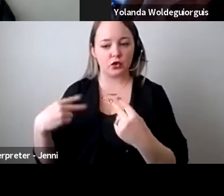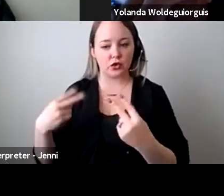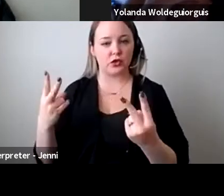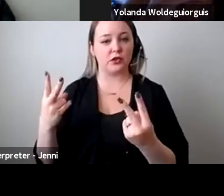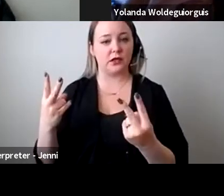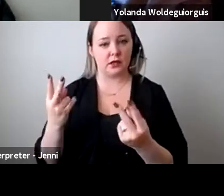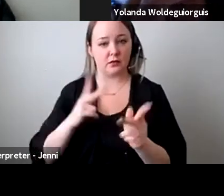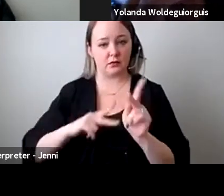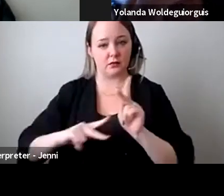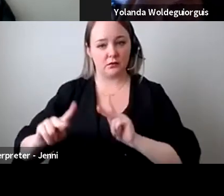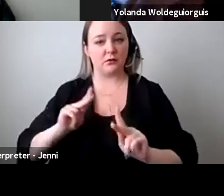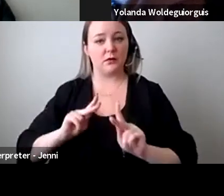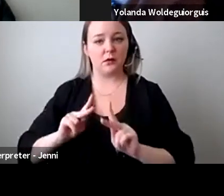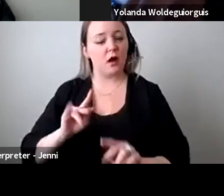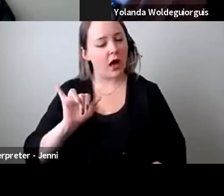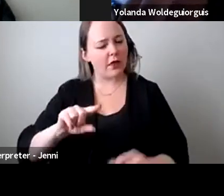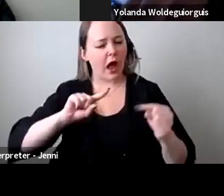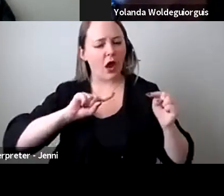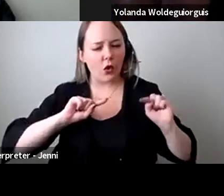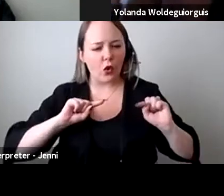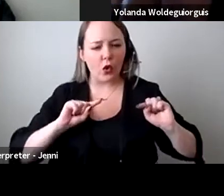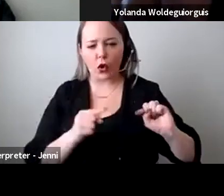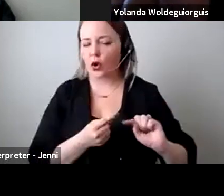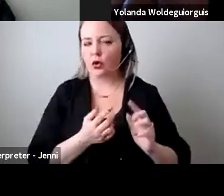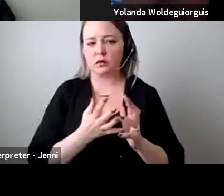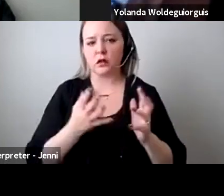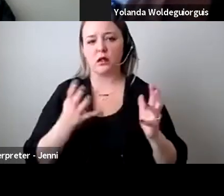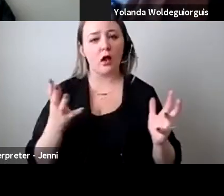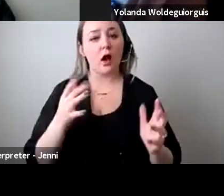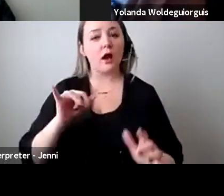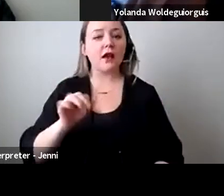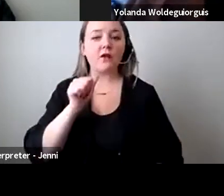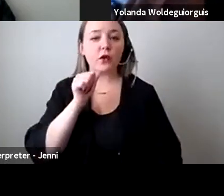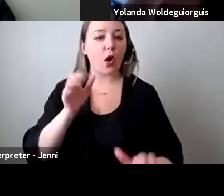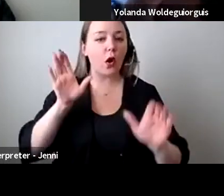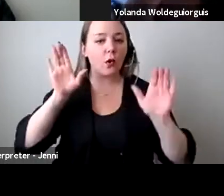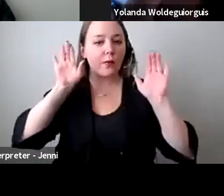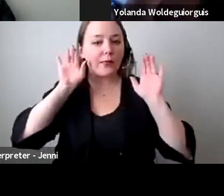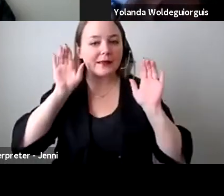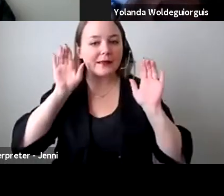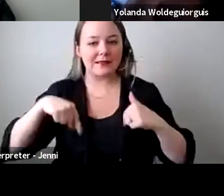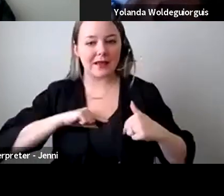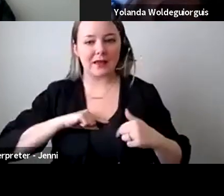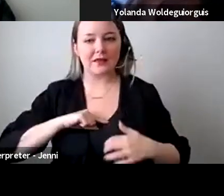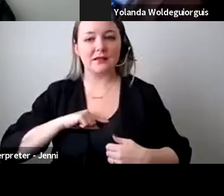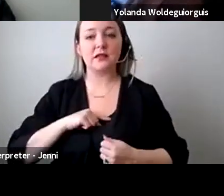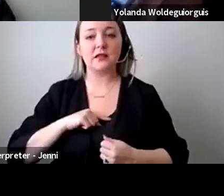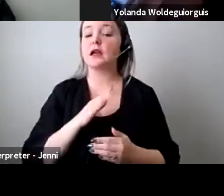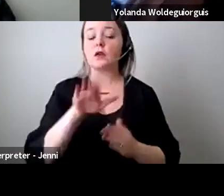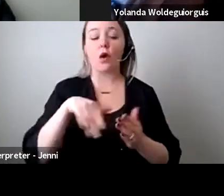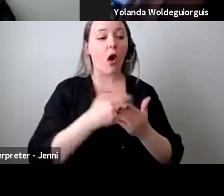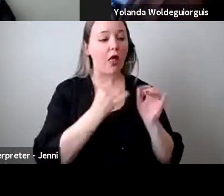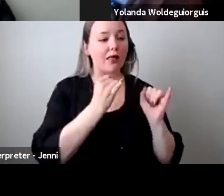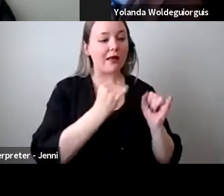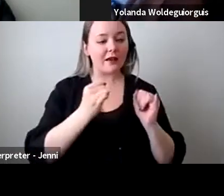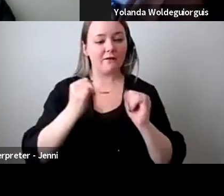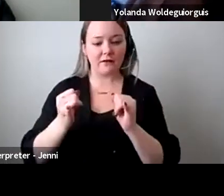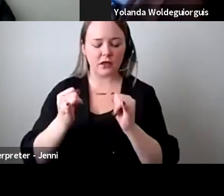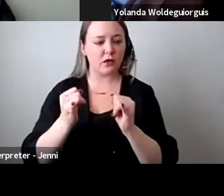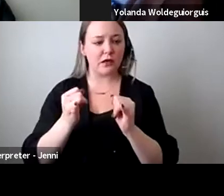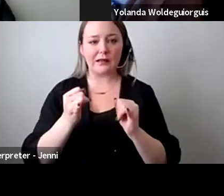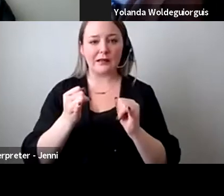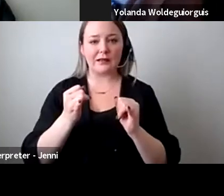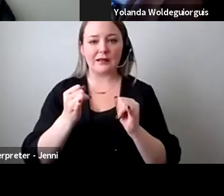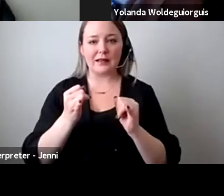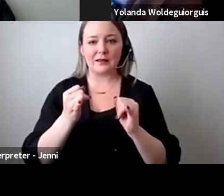prejudging. That hurts more than anything when we're not being listened to, because each individual is just that. It's